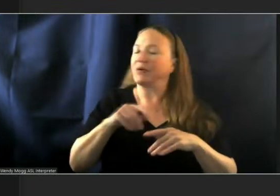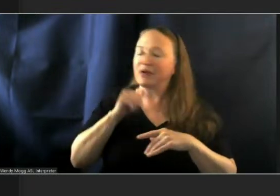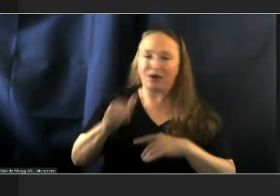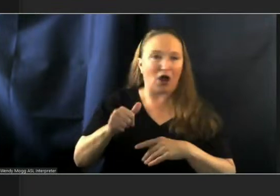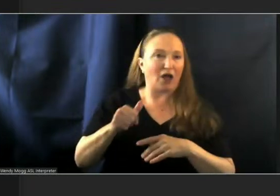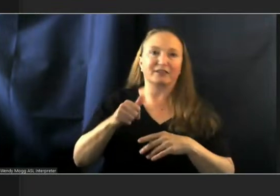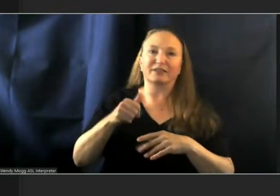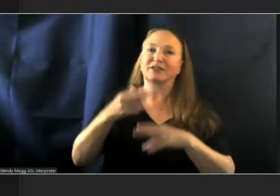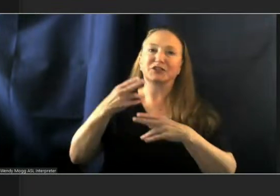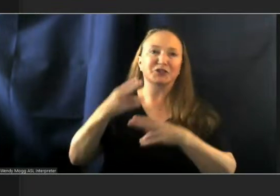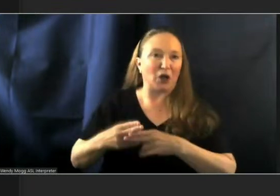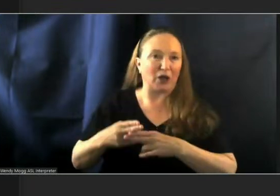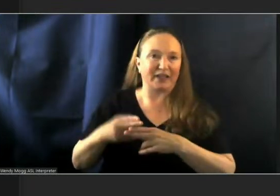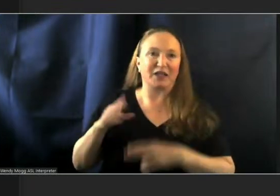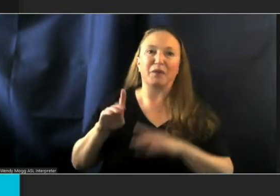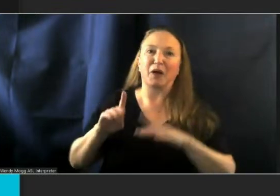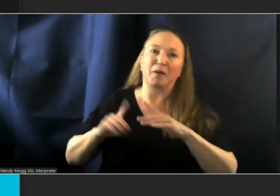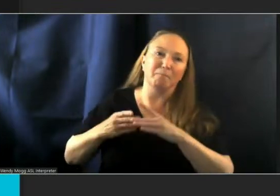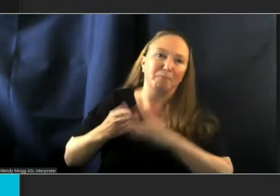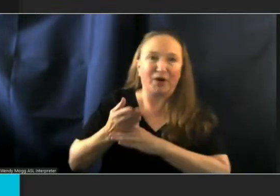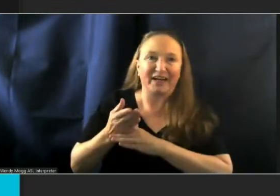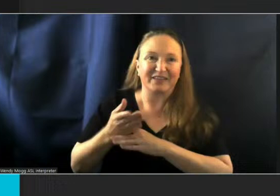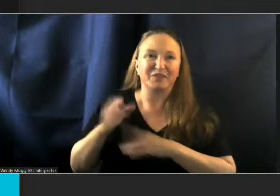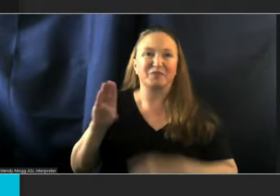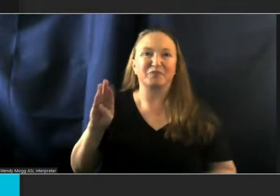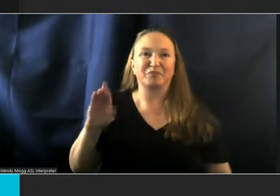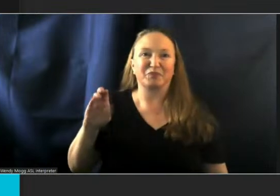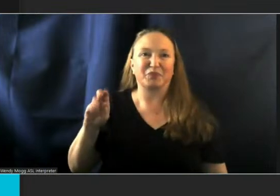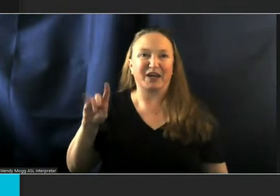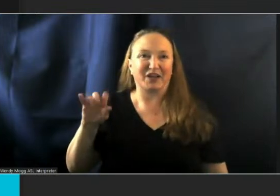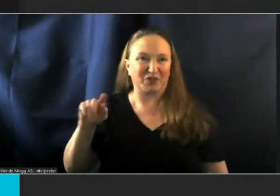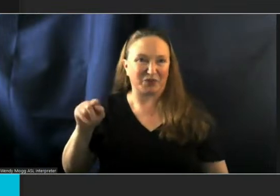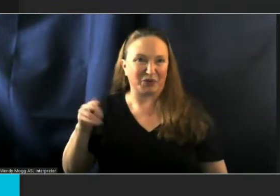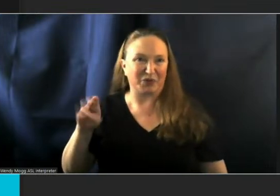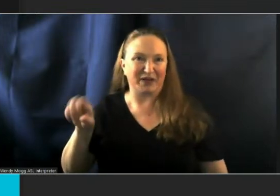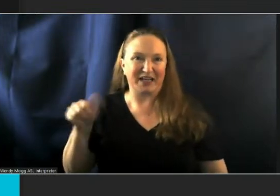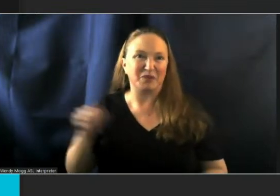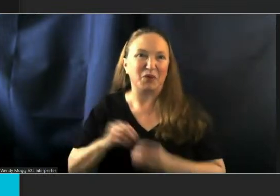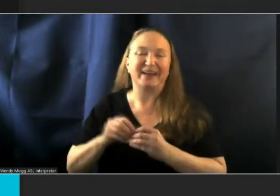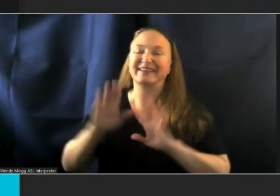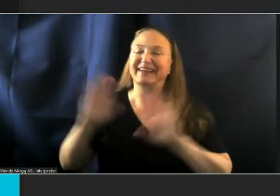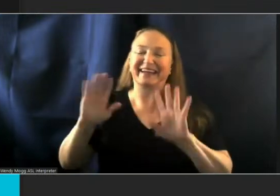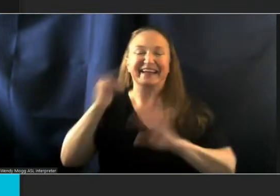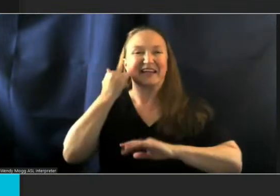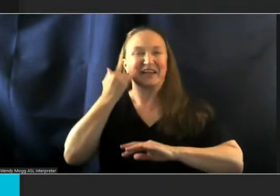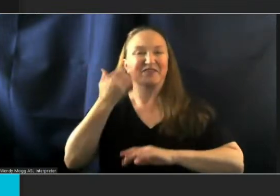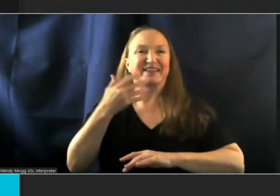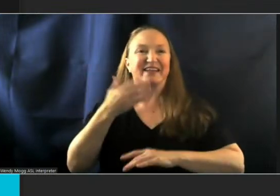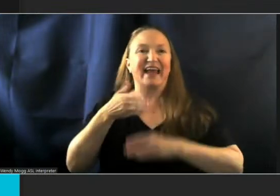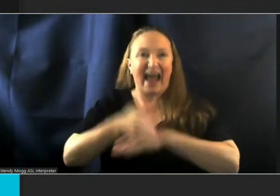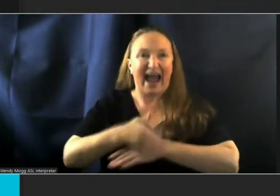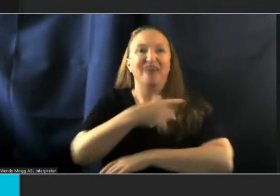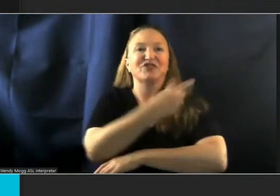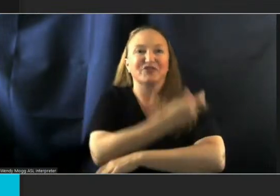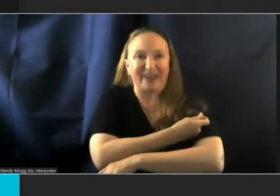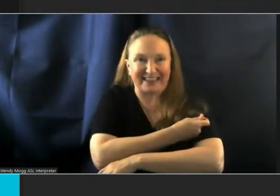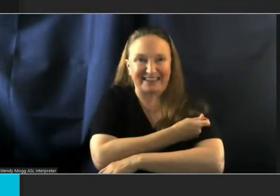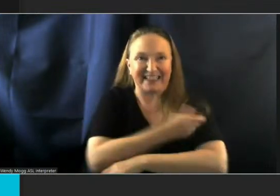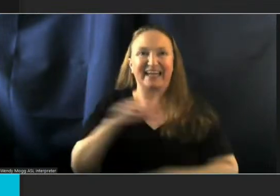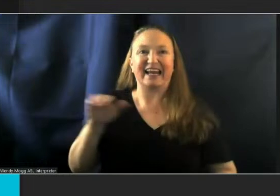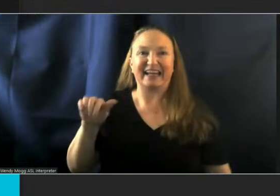Post-vaccination infections. Post-vaccination infections. I'm sorry, I lost my train of thought. For